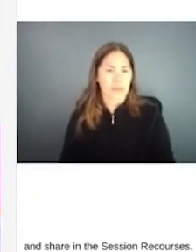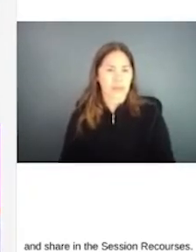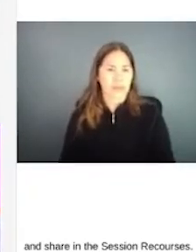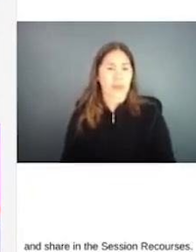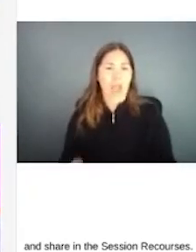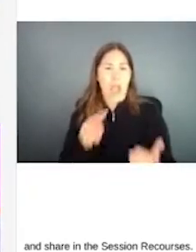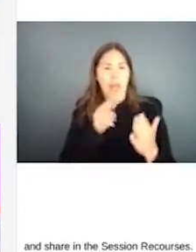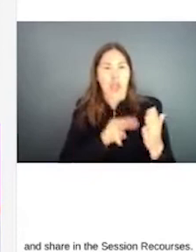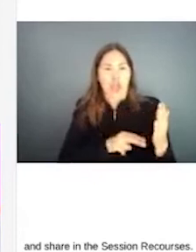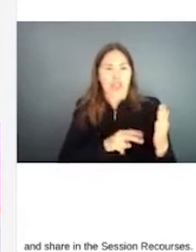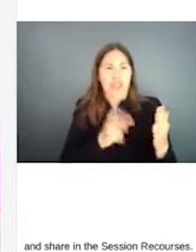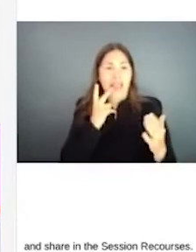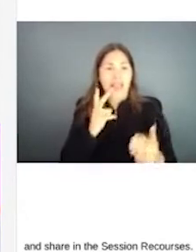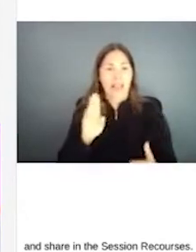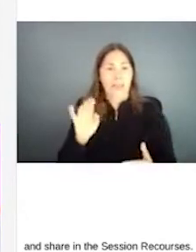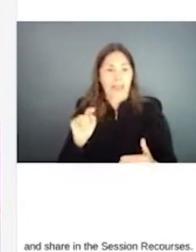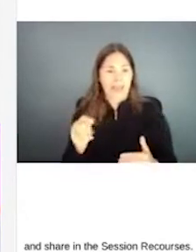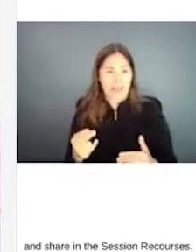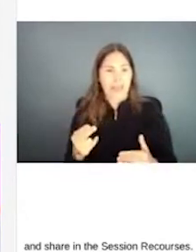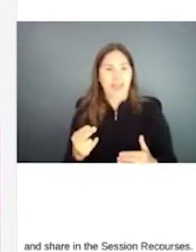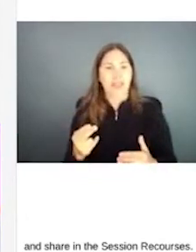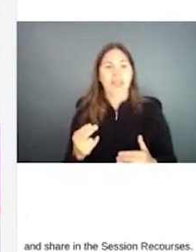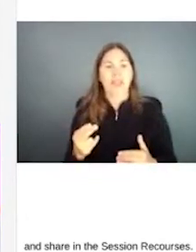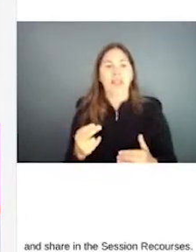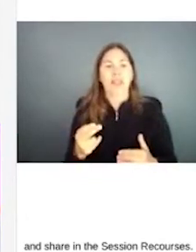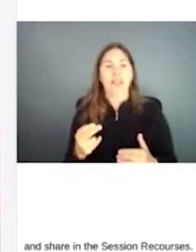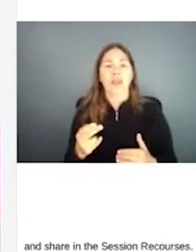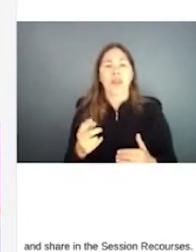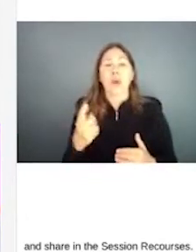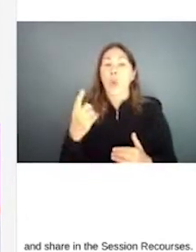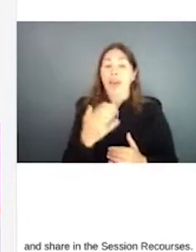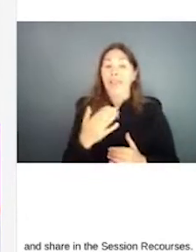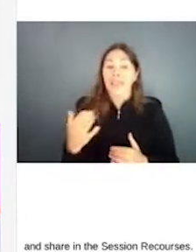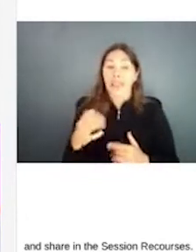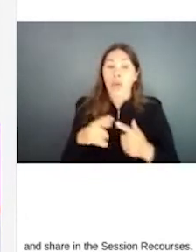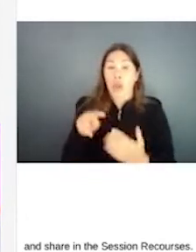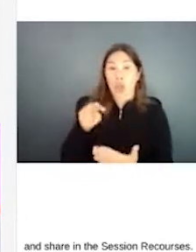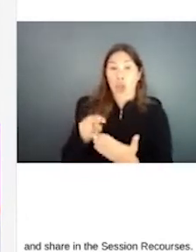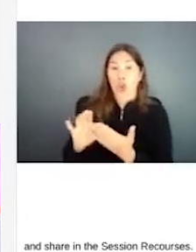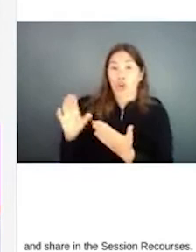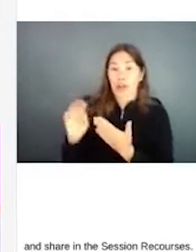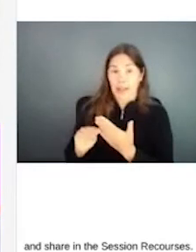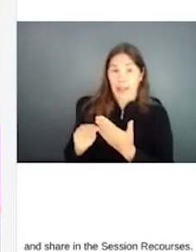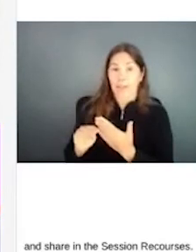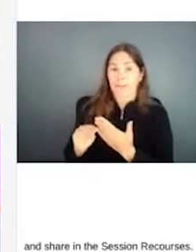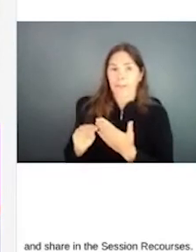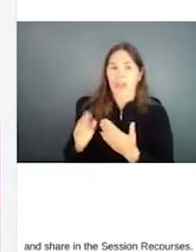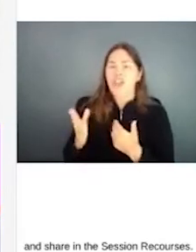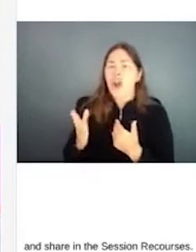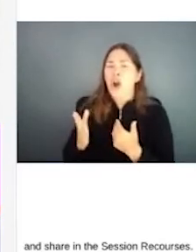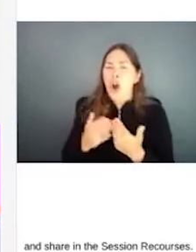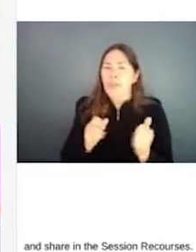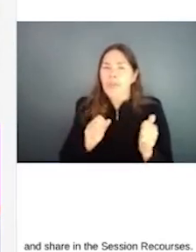I'm looking up, I see for Beth. Yes, one of the things when we look at these curriculums is they almost all